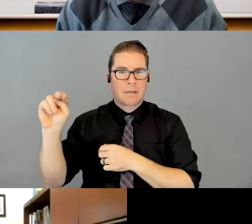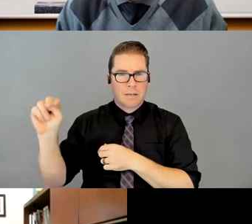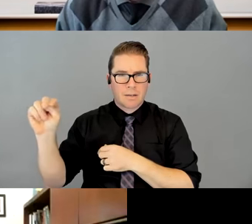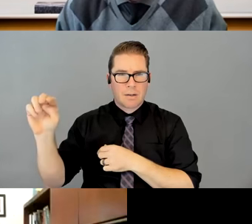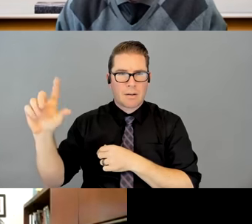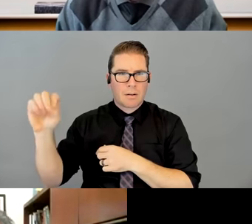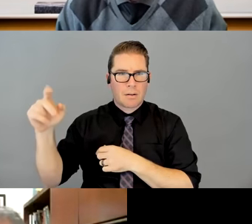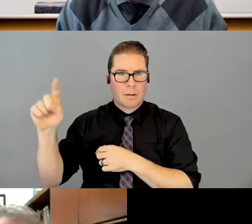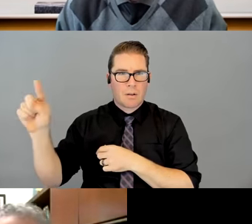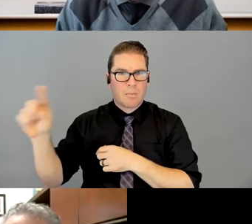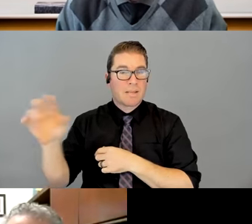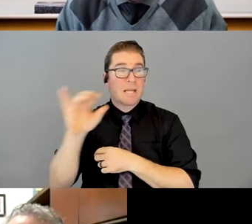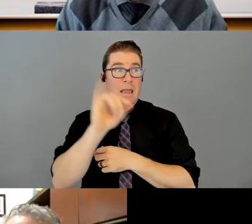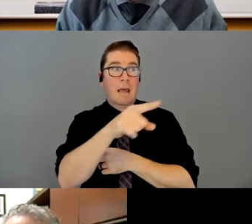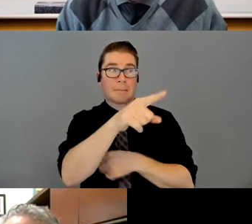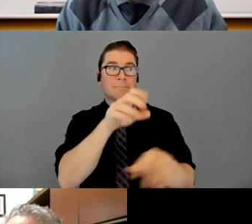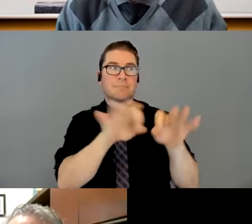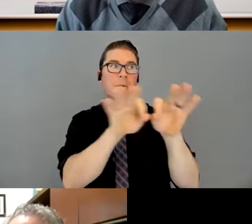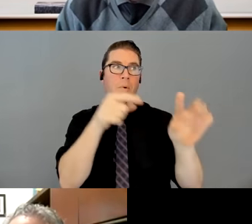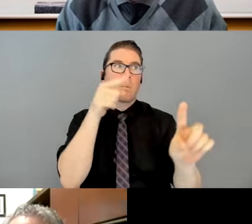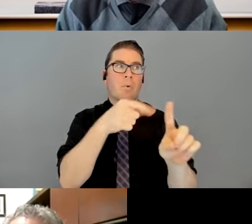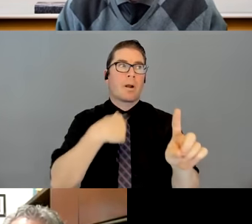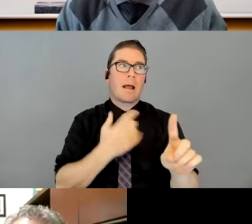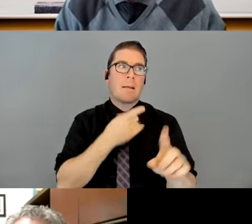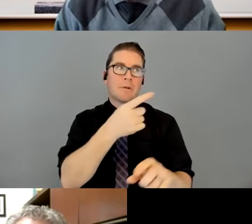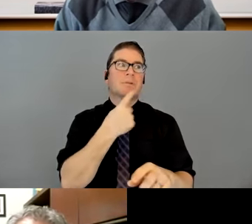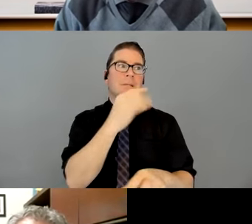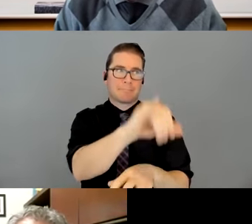make sure we talked about. So thank you.